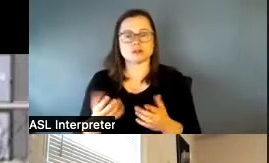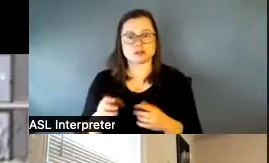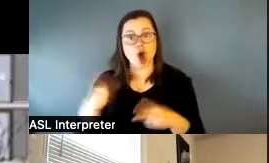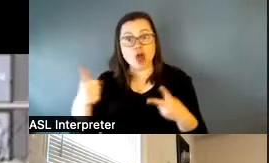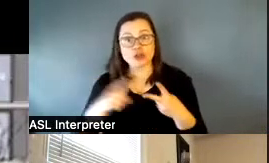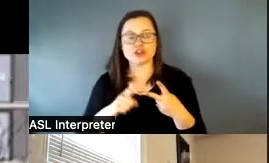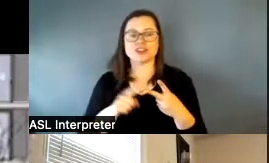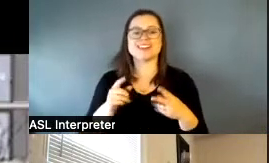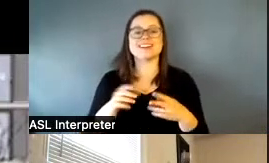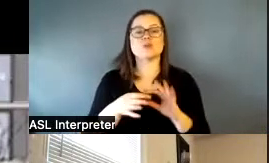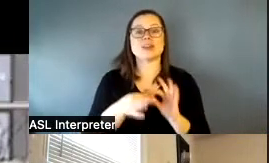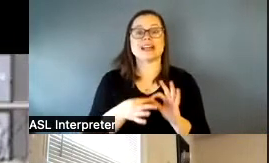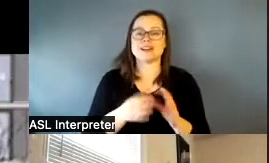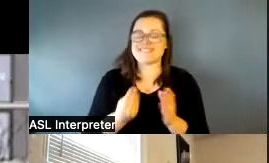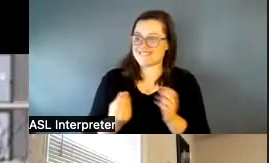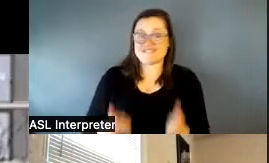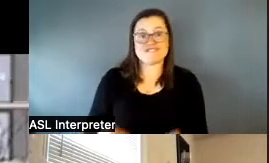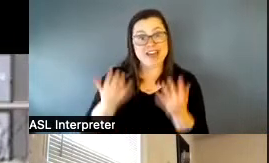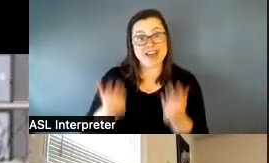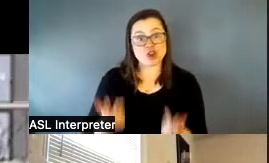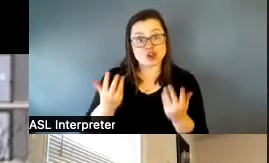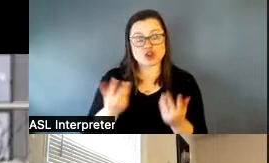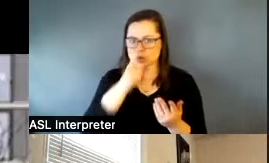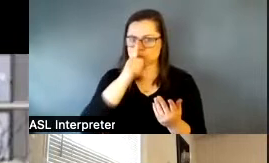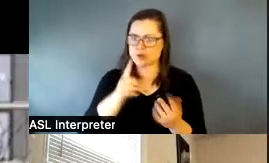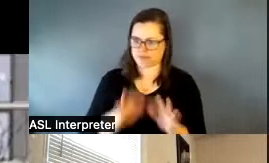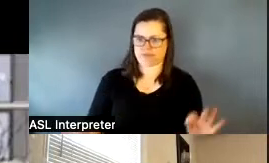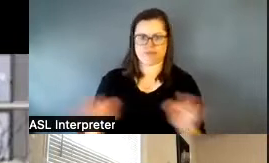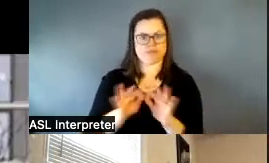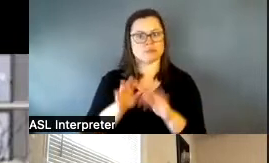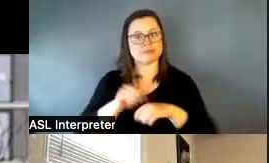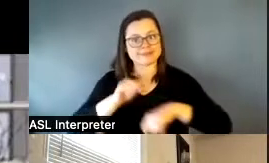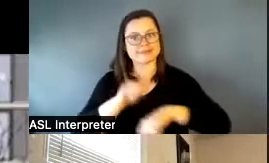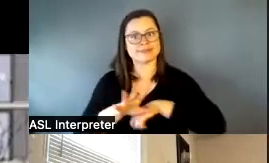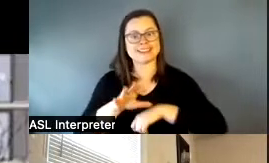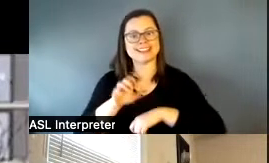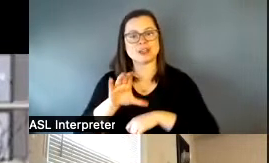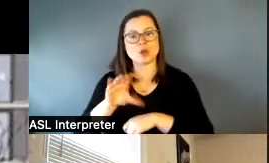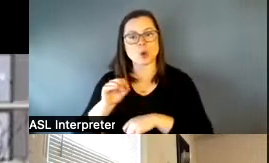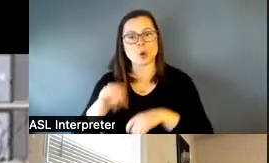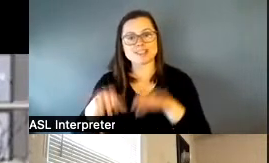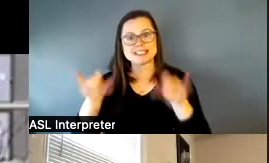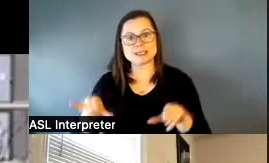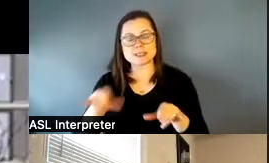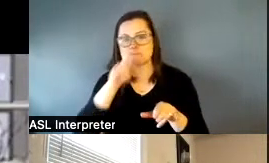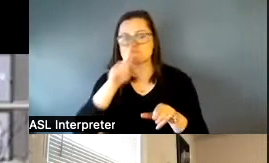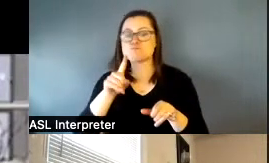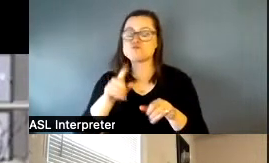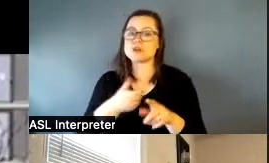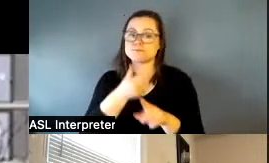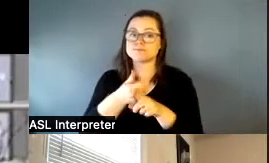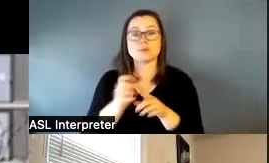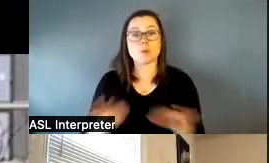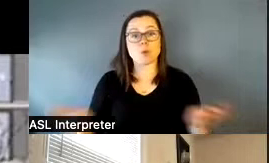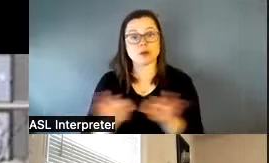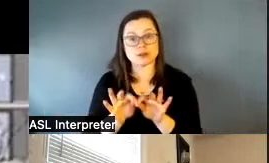was a really active part of the ecosystem. And that there was a large